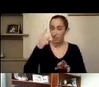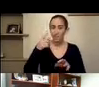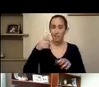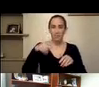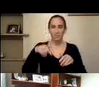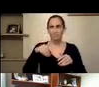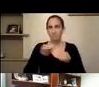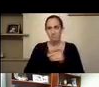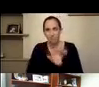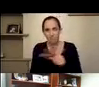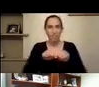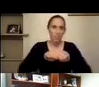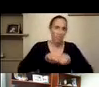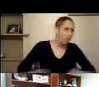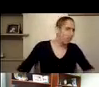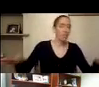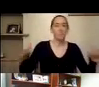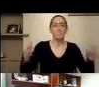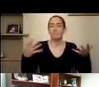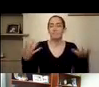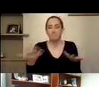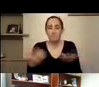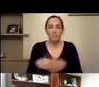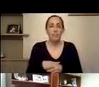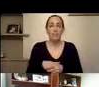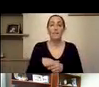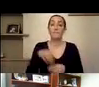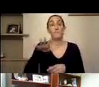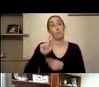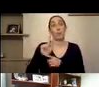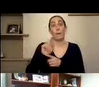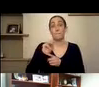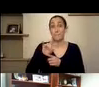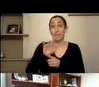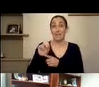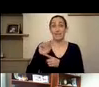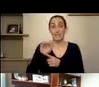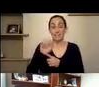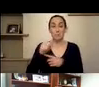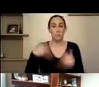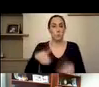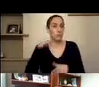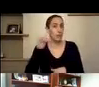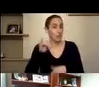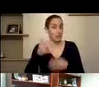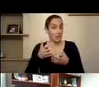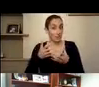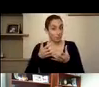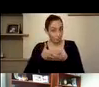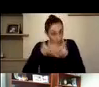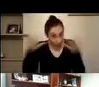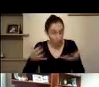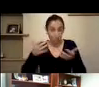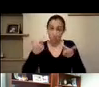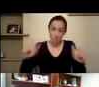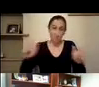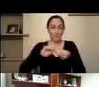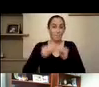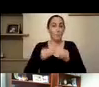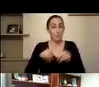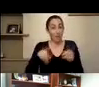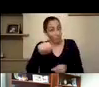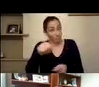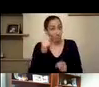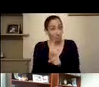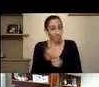means. 51 million cases sounds like a lot to me, but it really looks like a lot when you consider what the number,